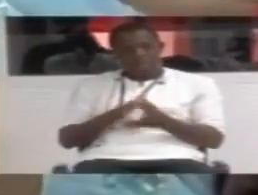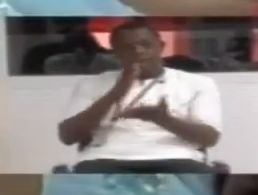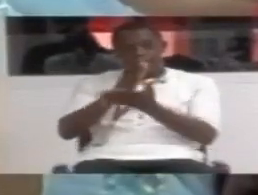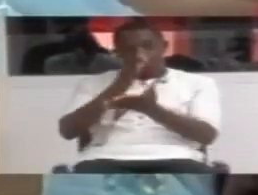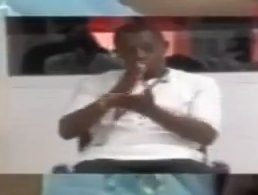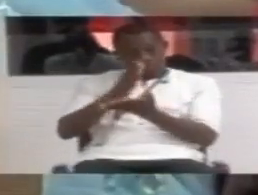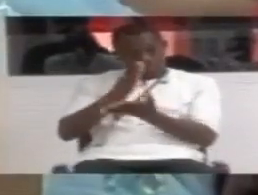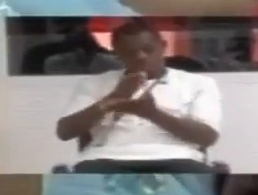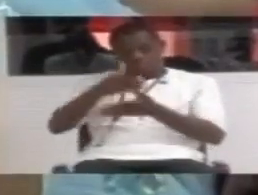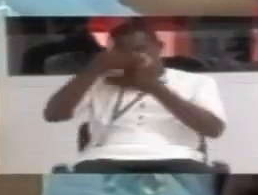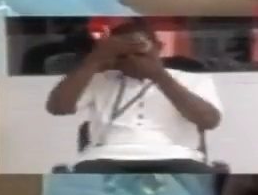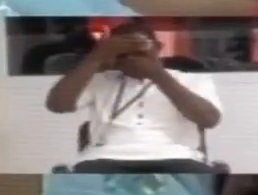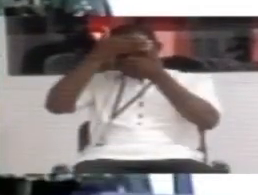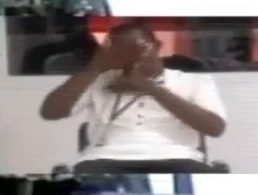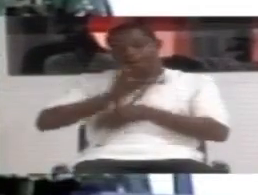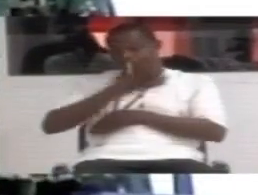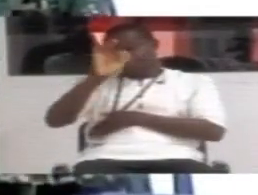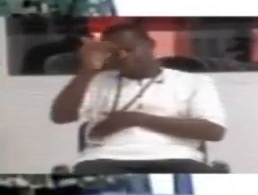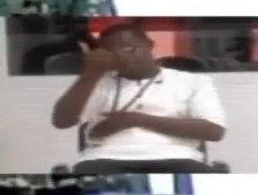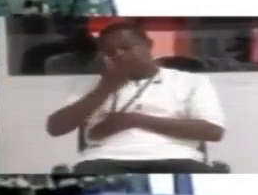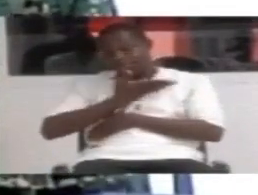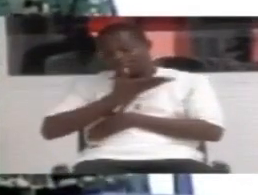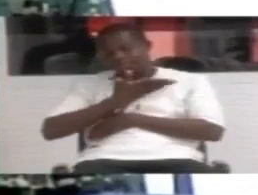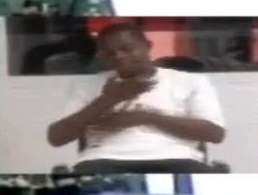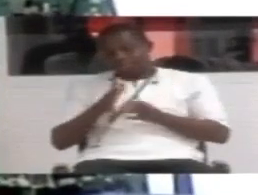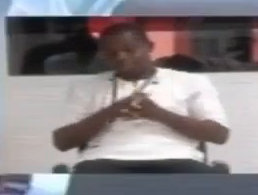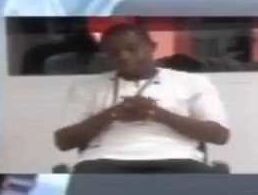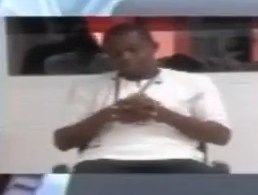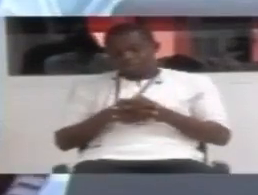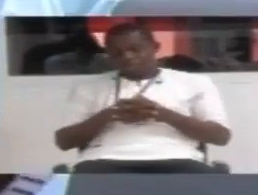mom solon nañ ko. But for the mask, yes, we did wear the masks.